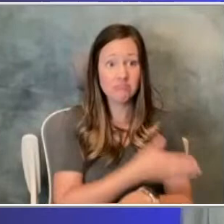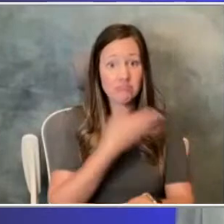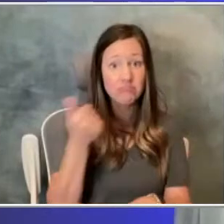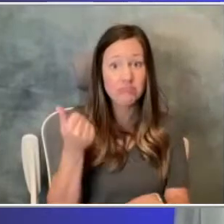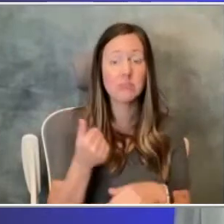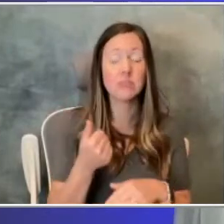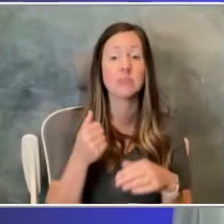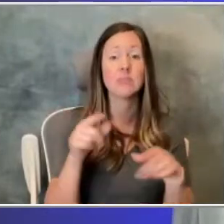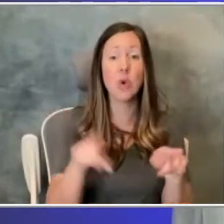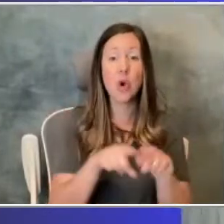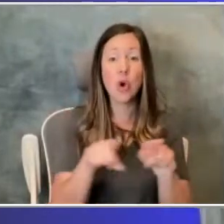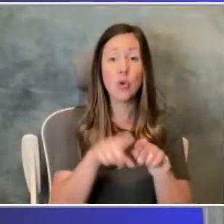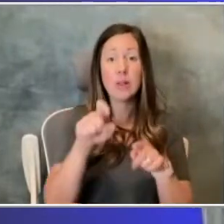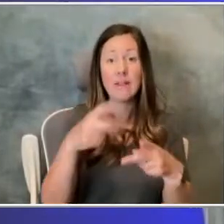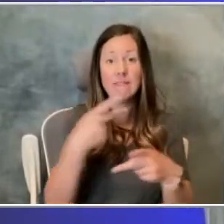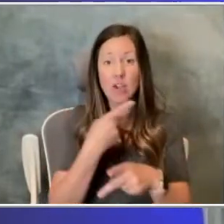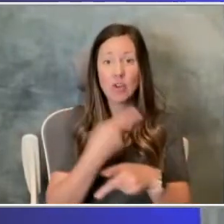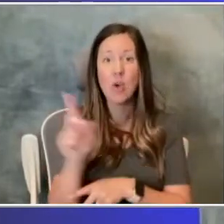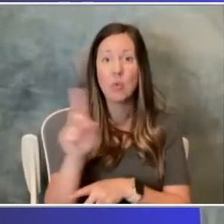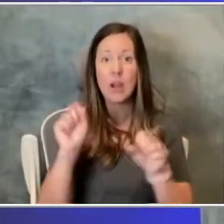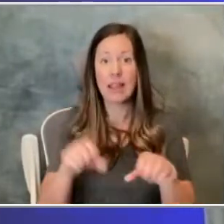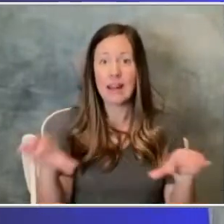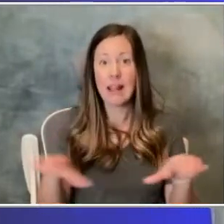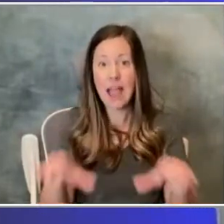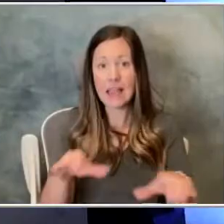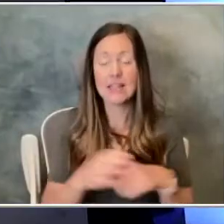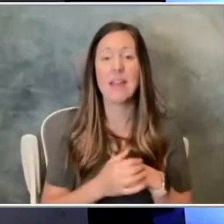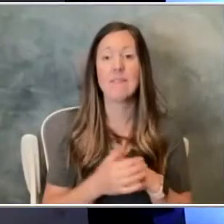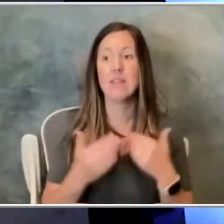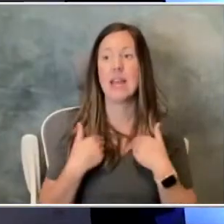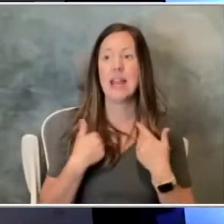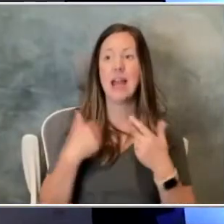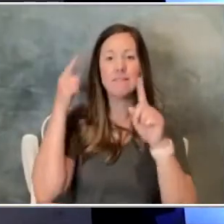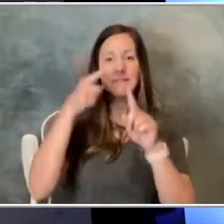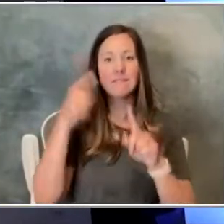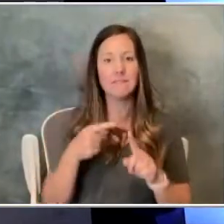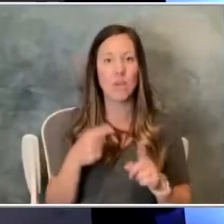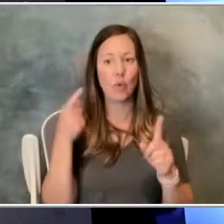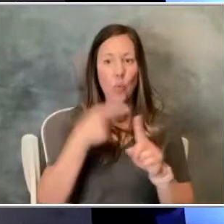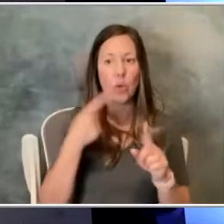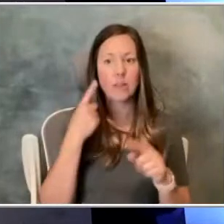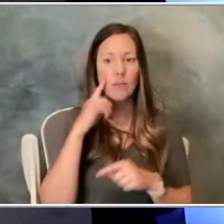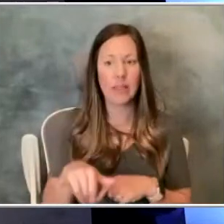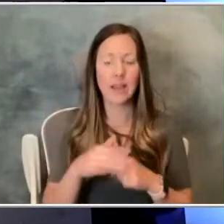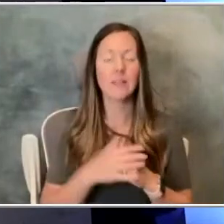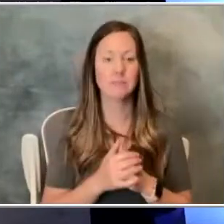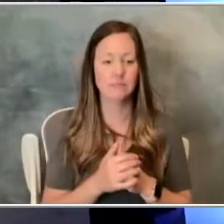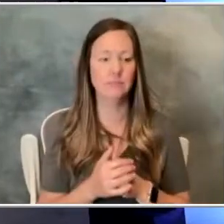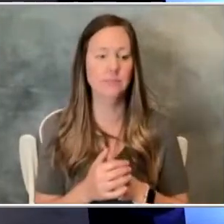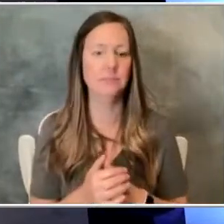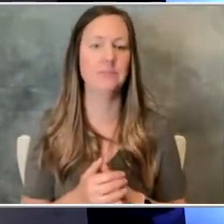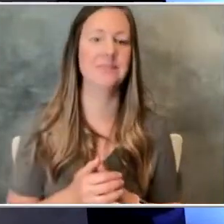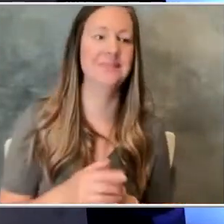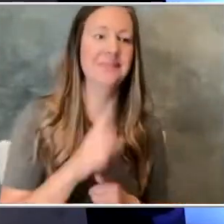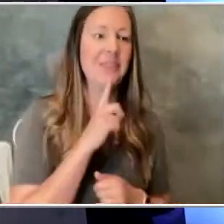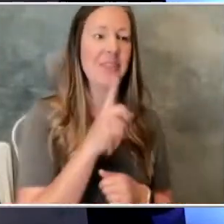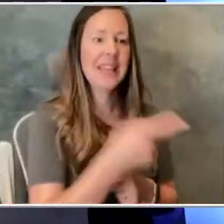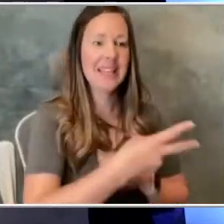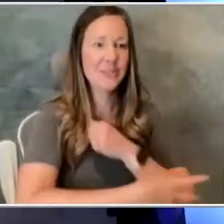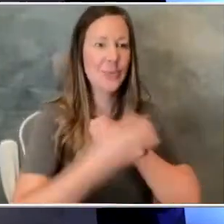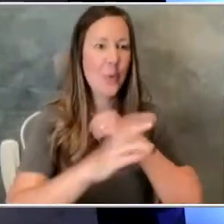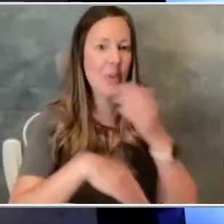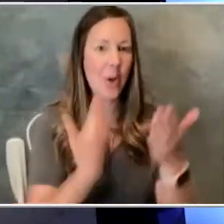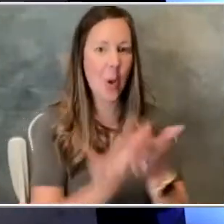out where you can start to be active and set small, achievable goals. Gosh, he took all the things. Yeah. What is he